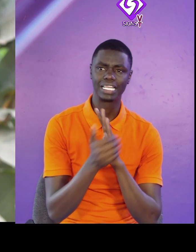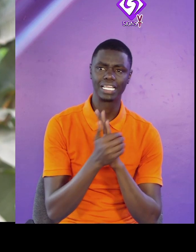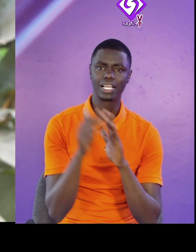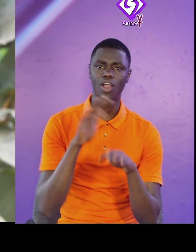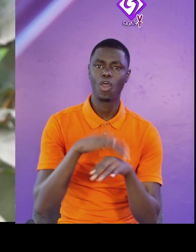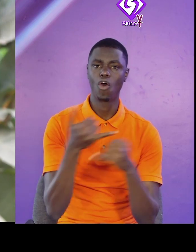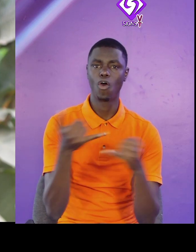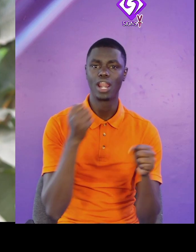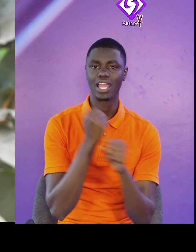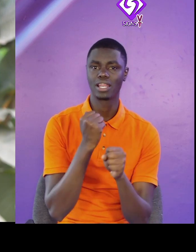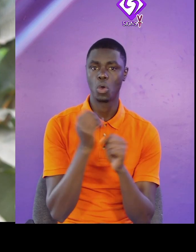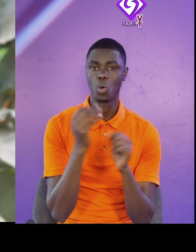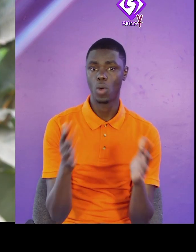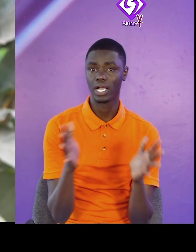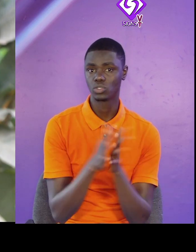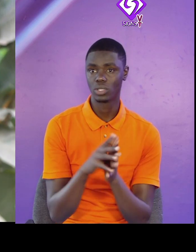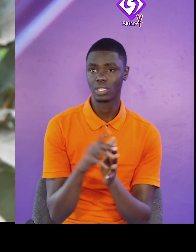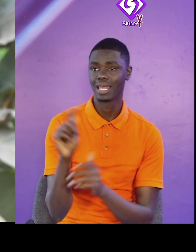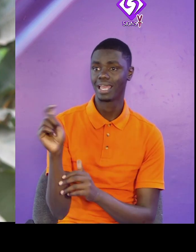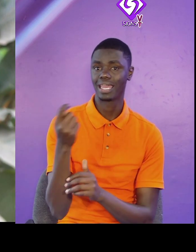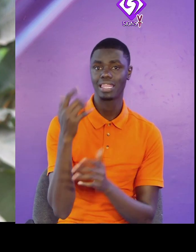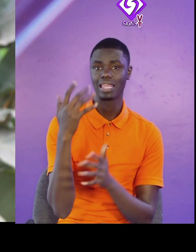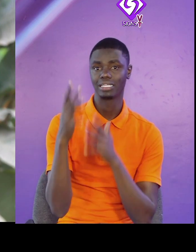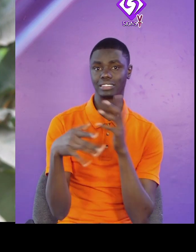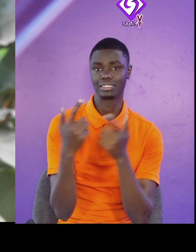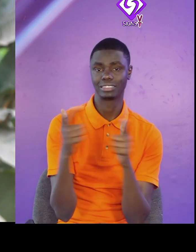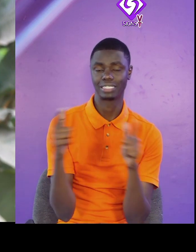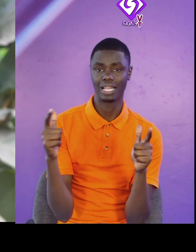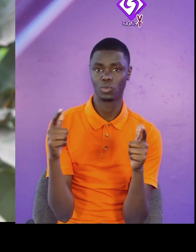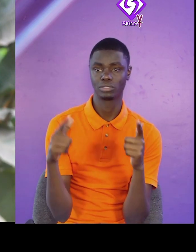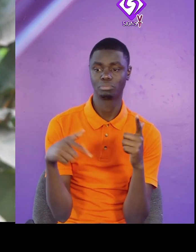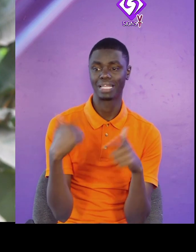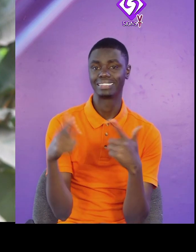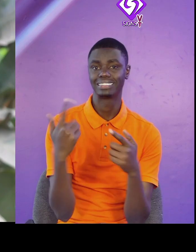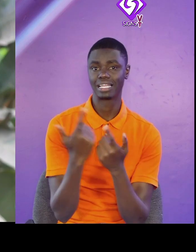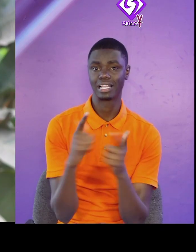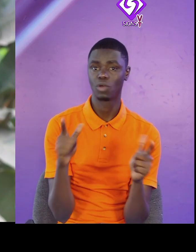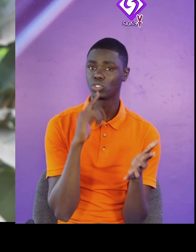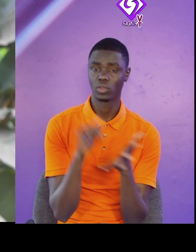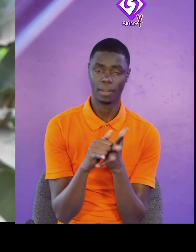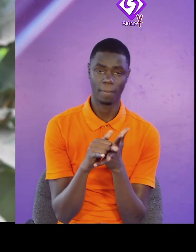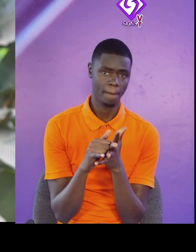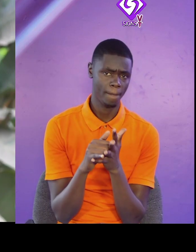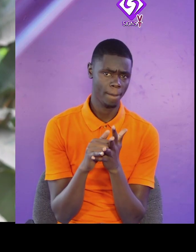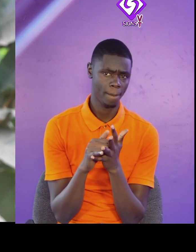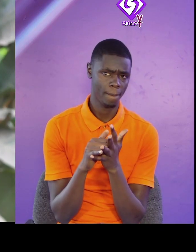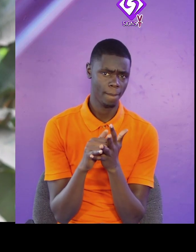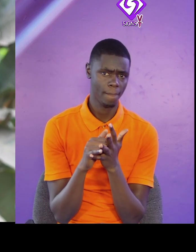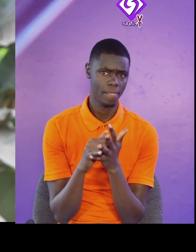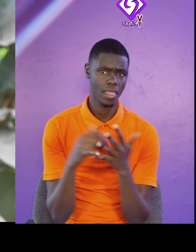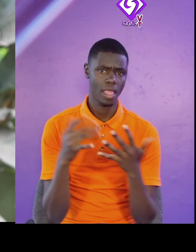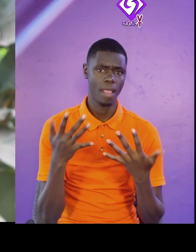with, Kenya Sign Language, so that when people